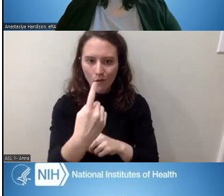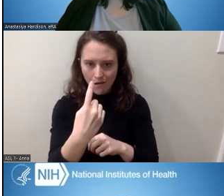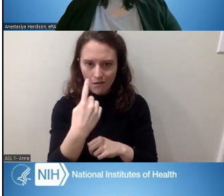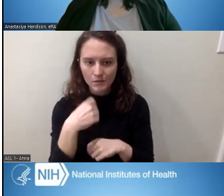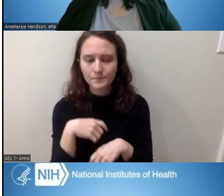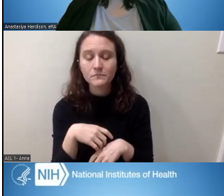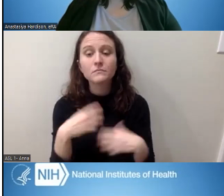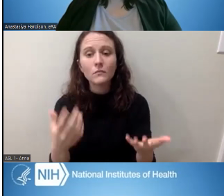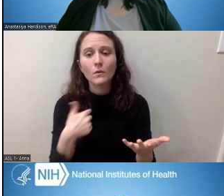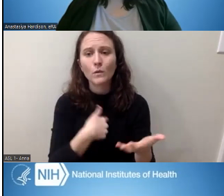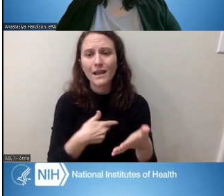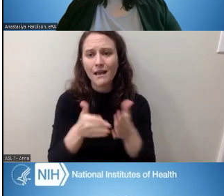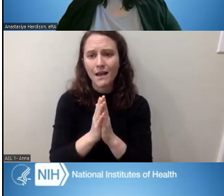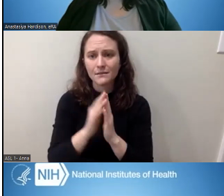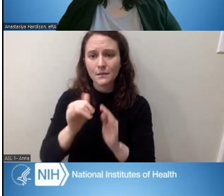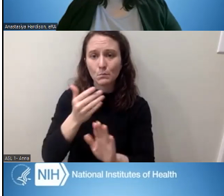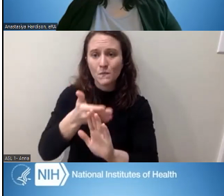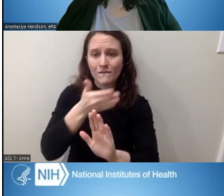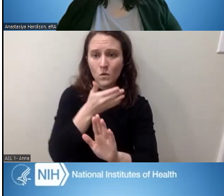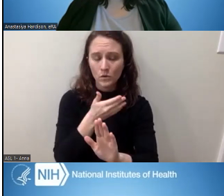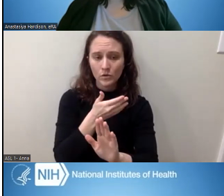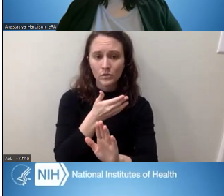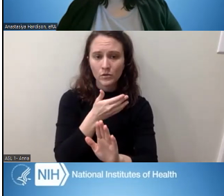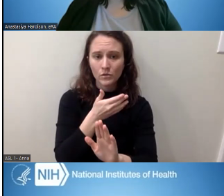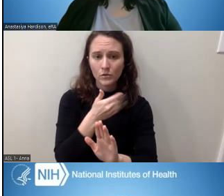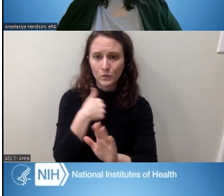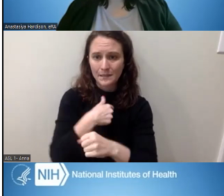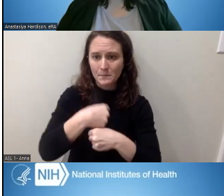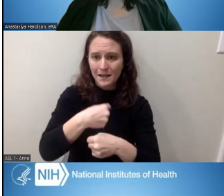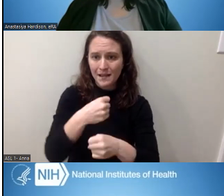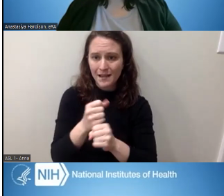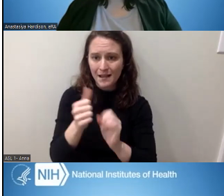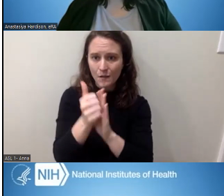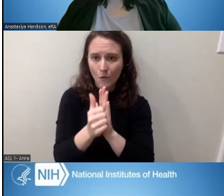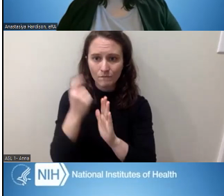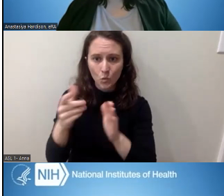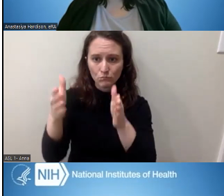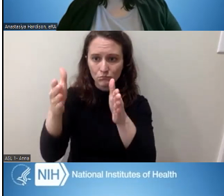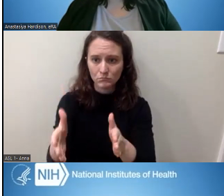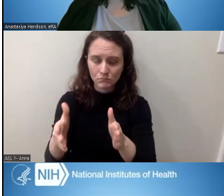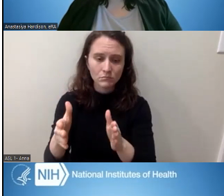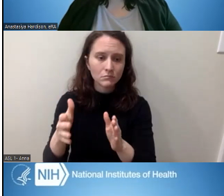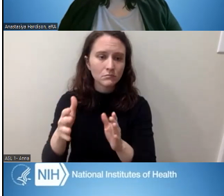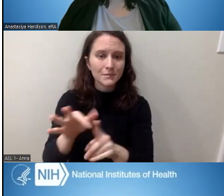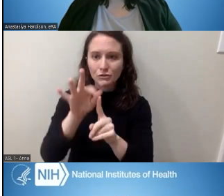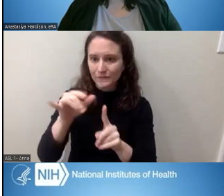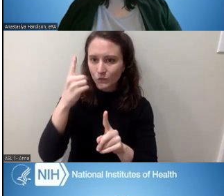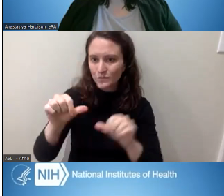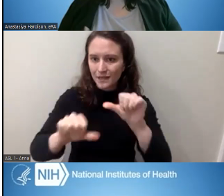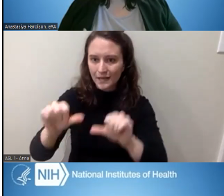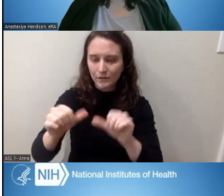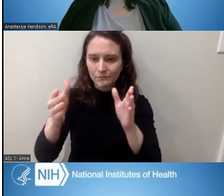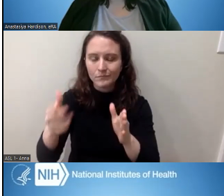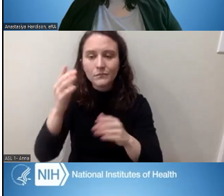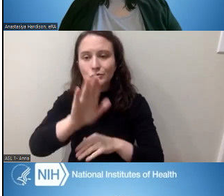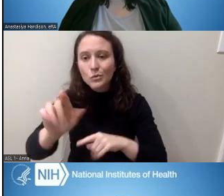So we ask that before you create an account for an individual, especially for a scientific individual, so your